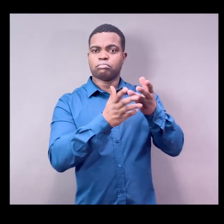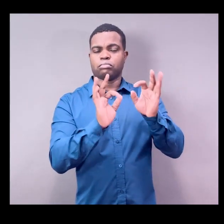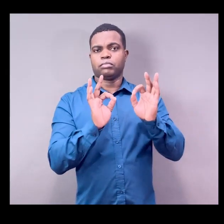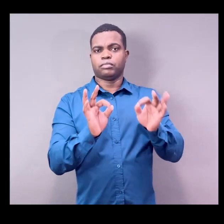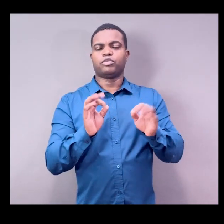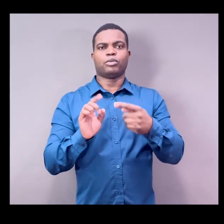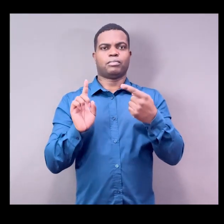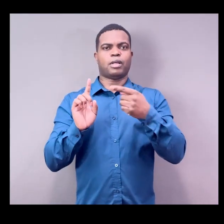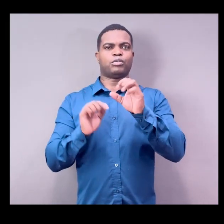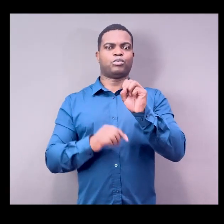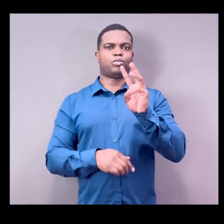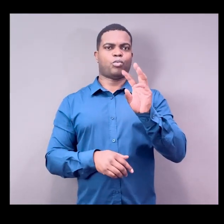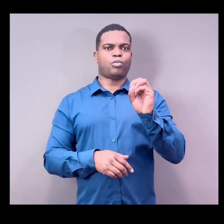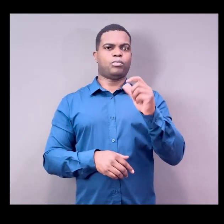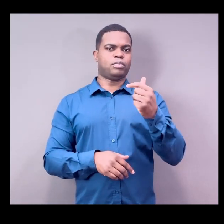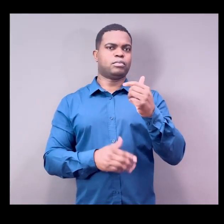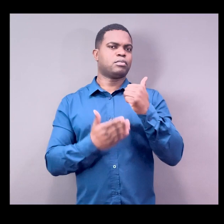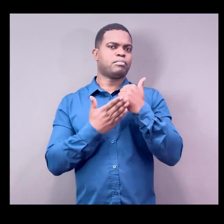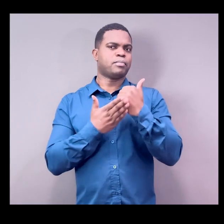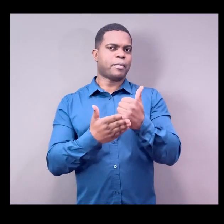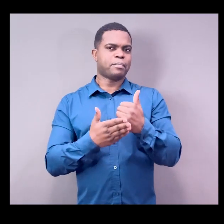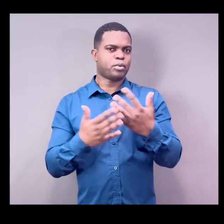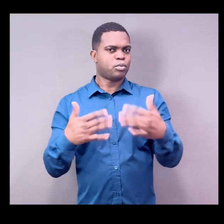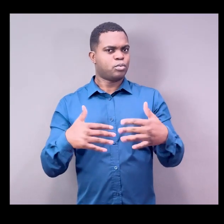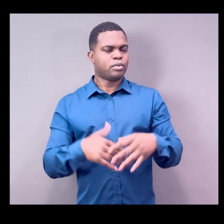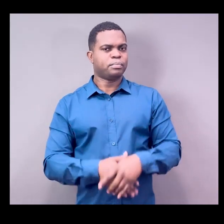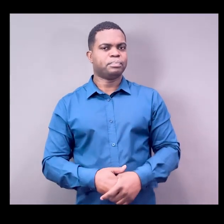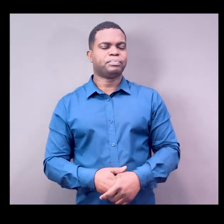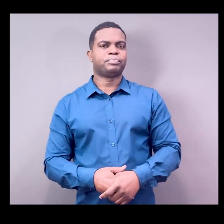SWOT analysis.